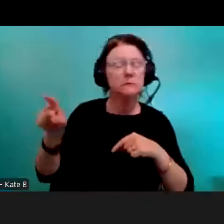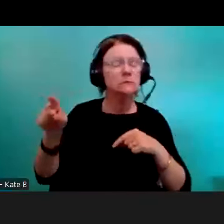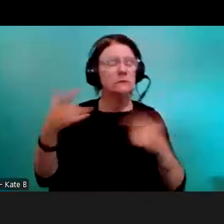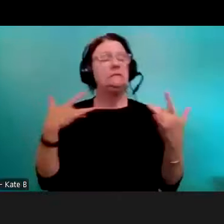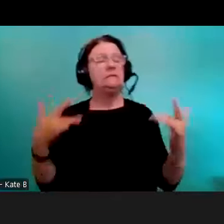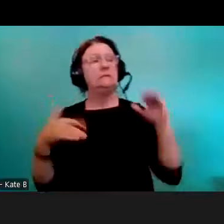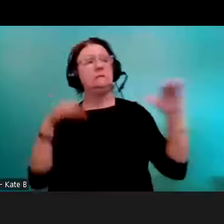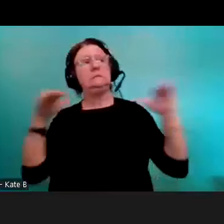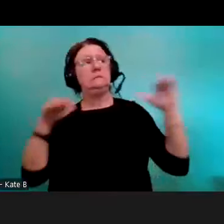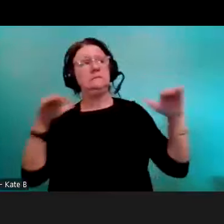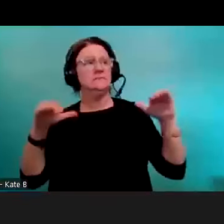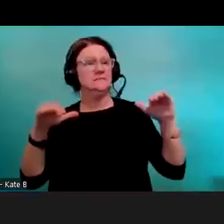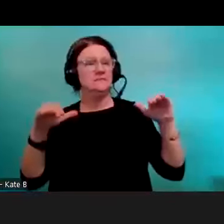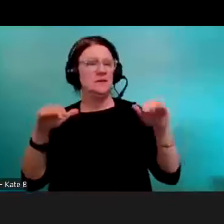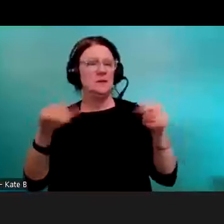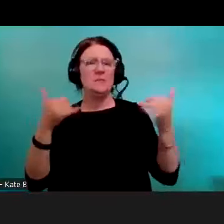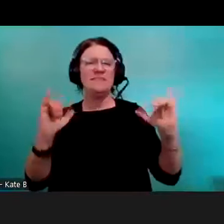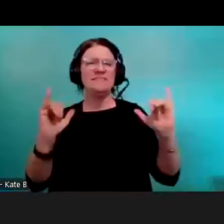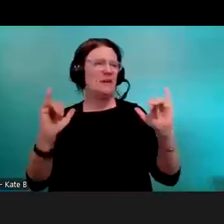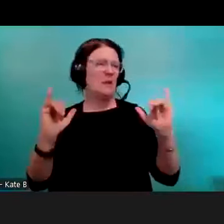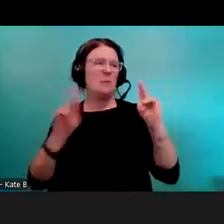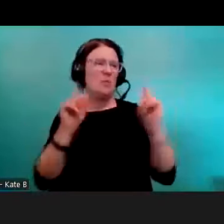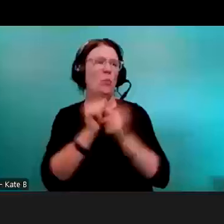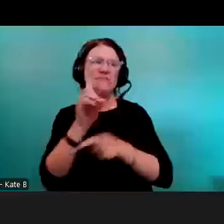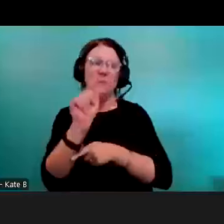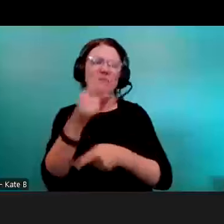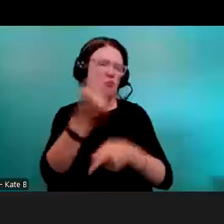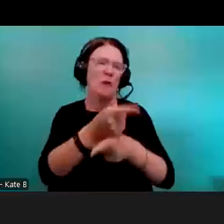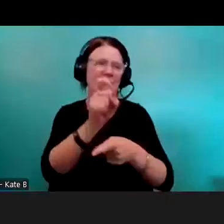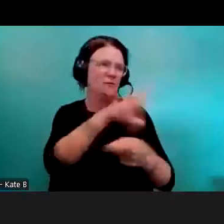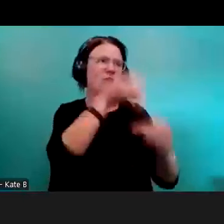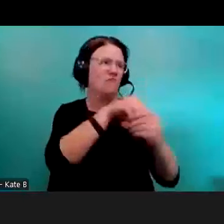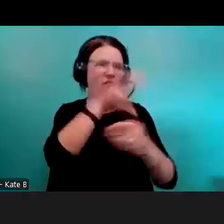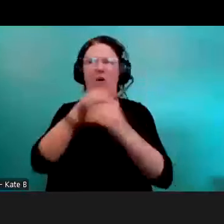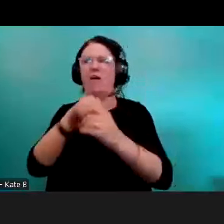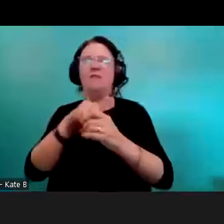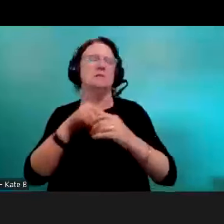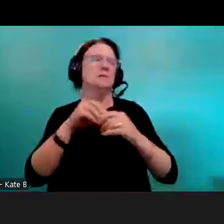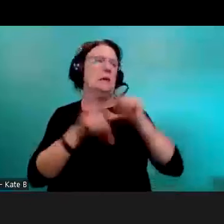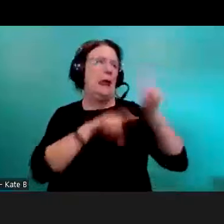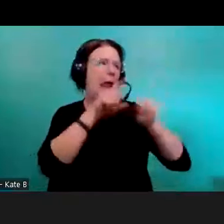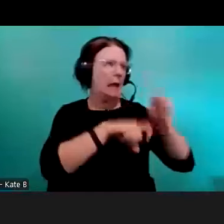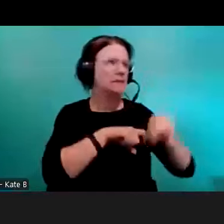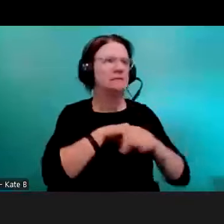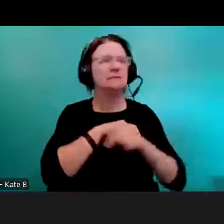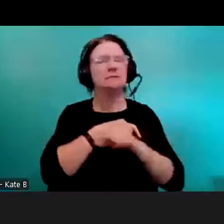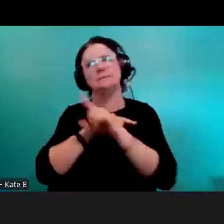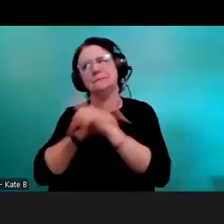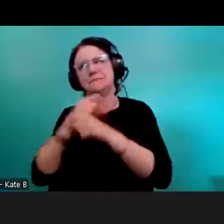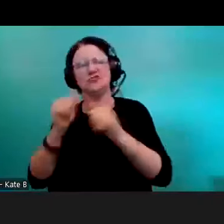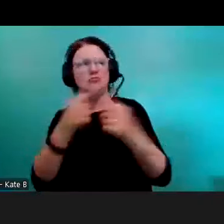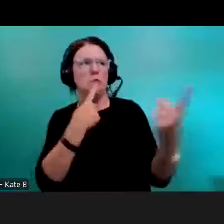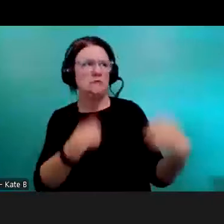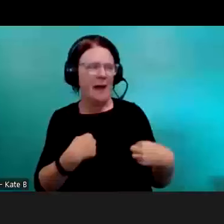about disability issues, but we still need the people with disabilities to ask the questions and try to get a